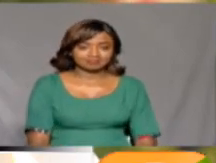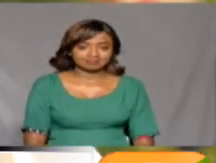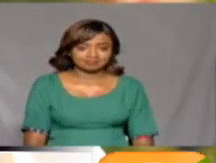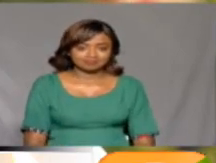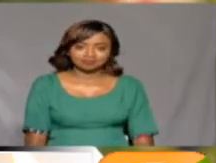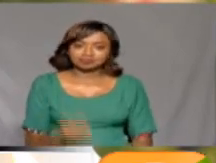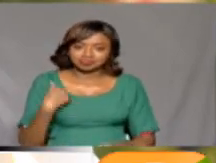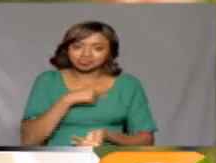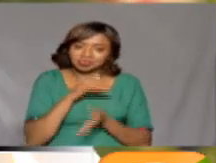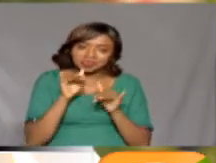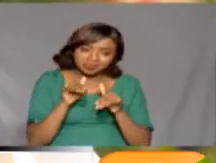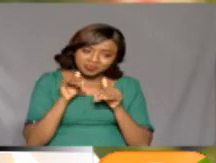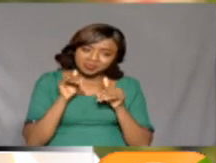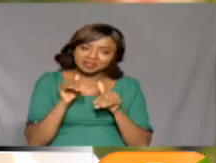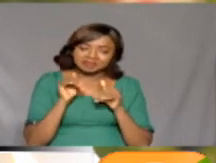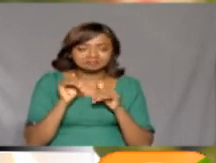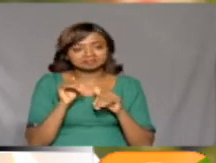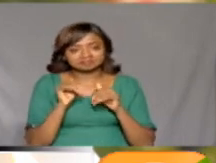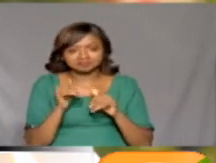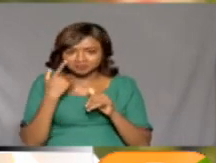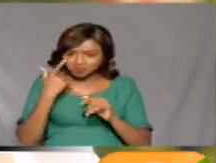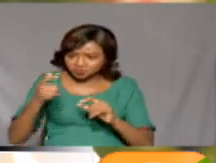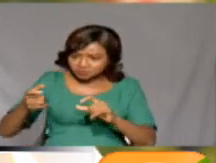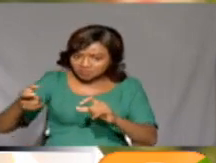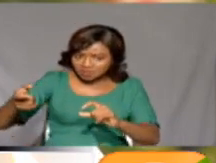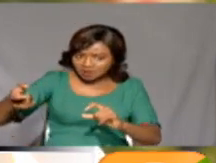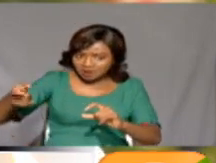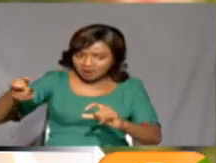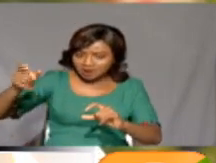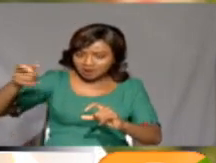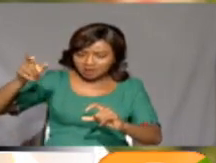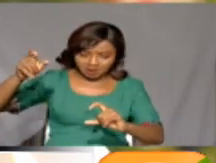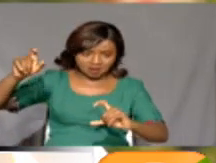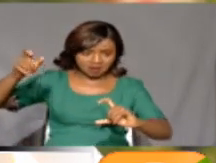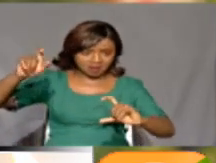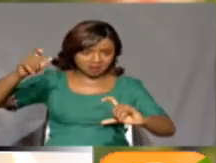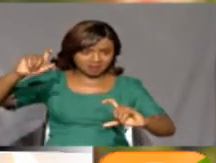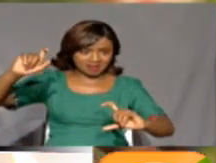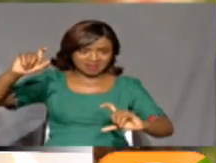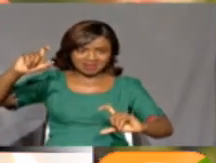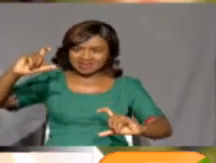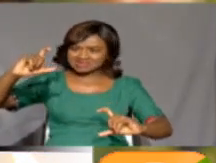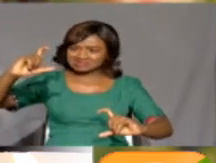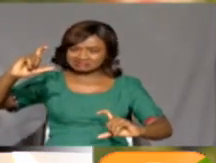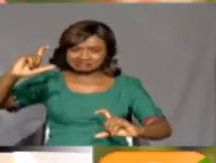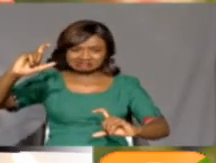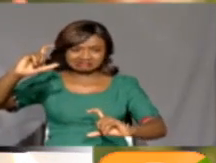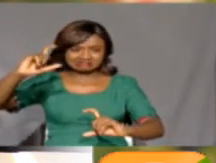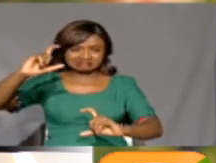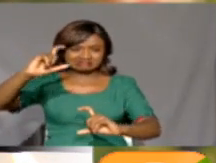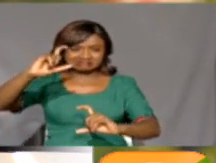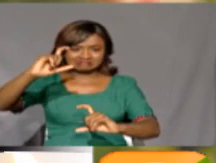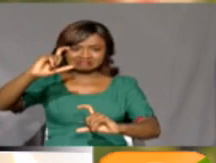are waiting, the results are, the gap is widening. And we were sitting